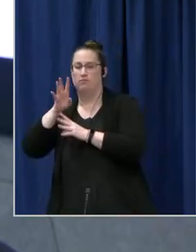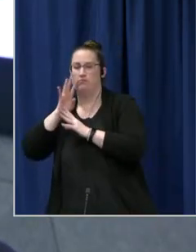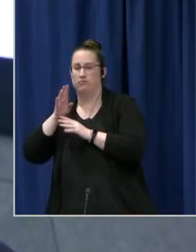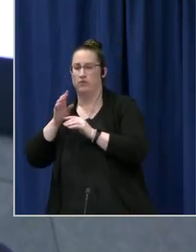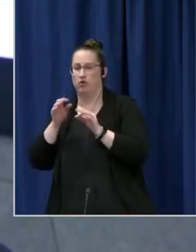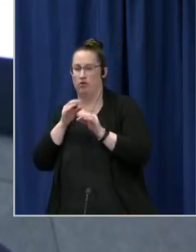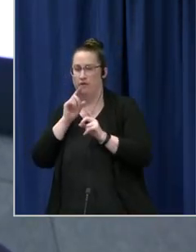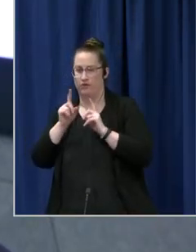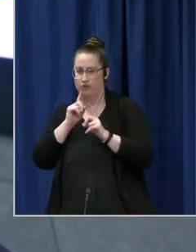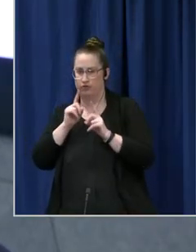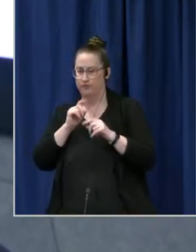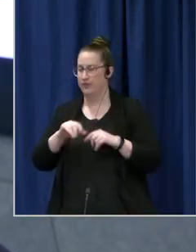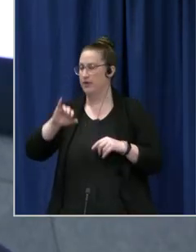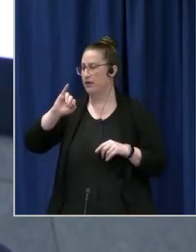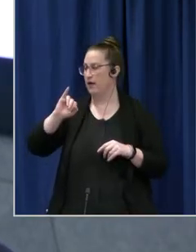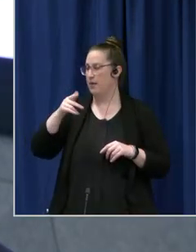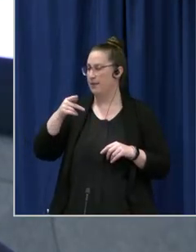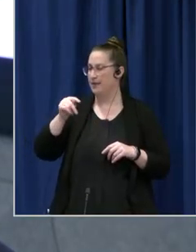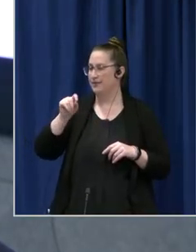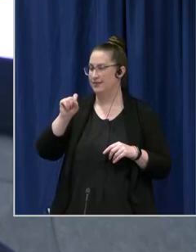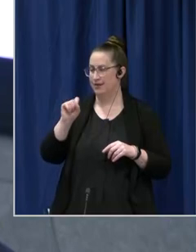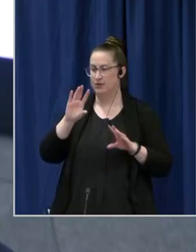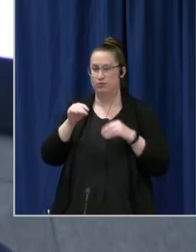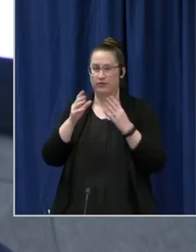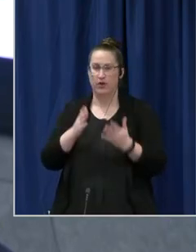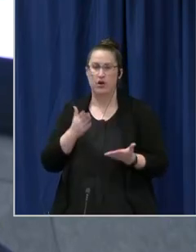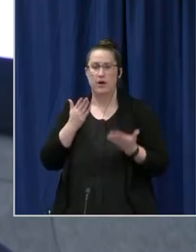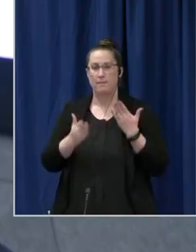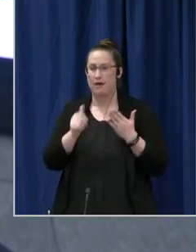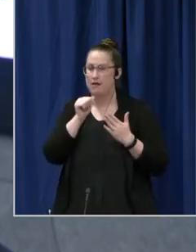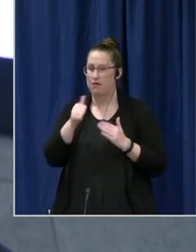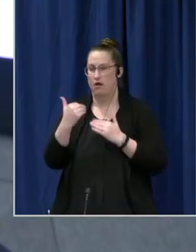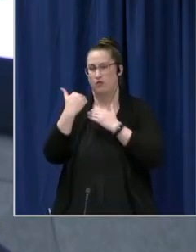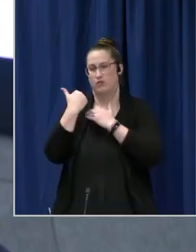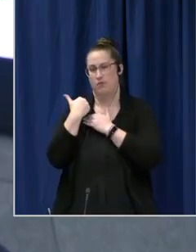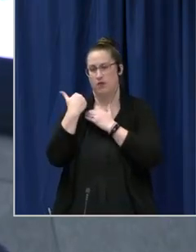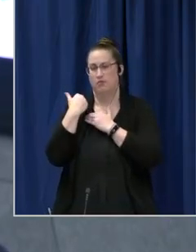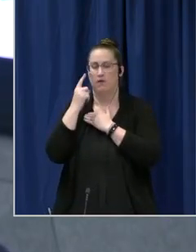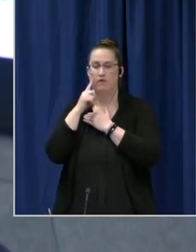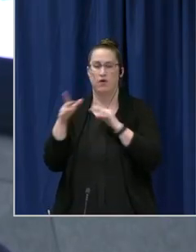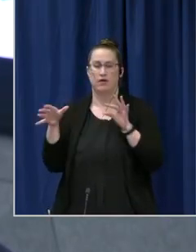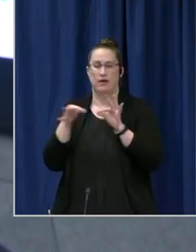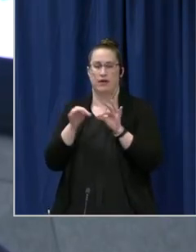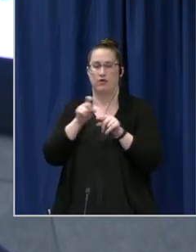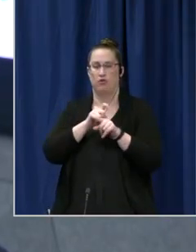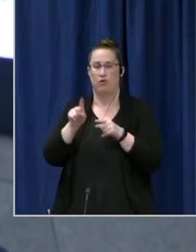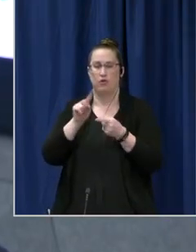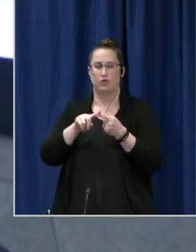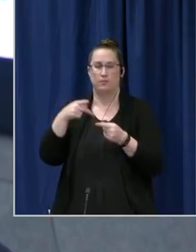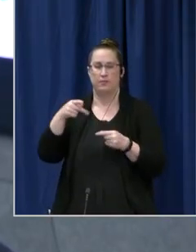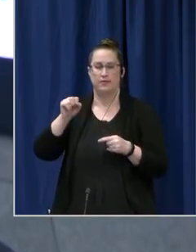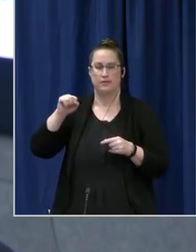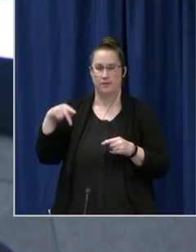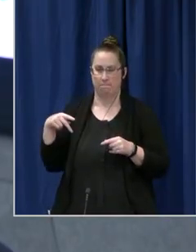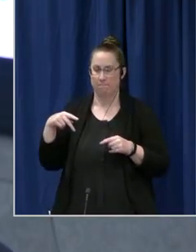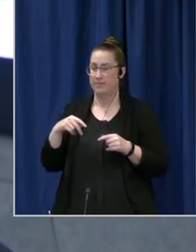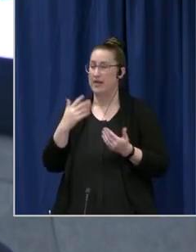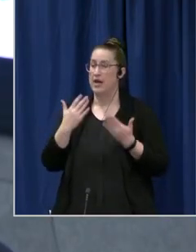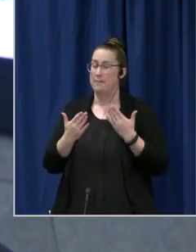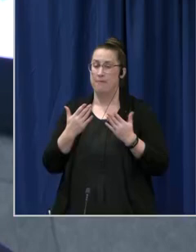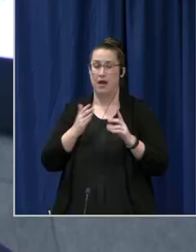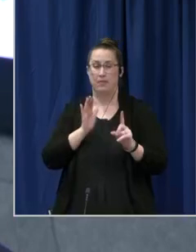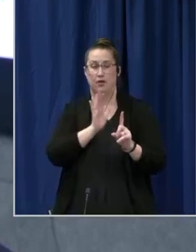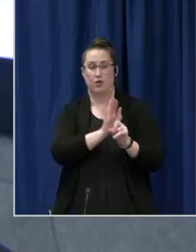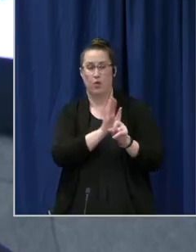Also, the IPCTS provider may not be responsible for connecting the call to the PSAP. It may be your